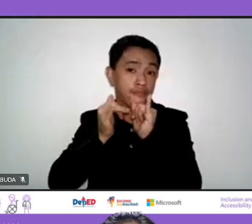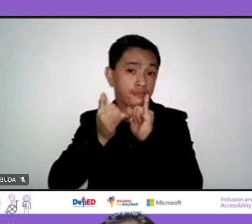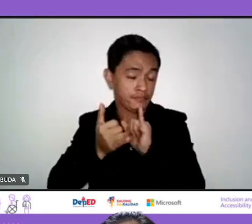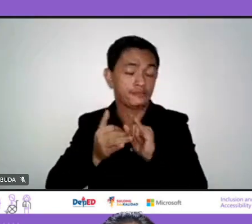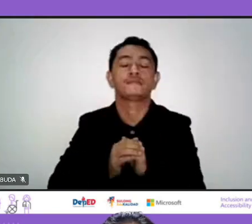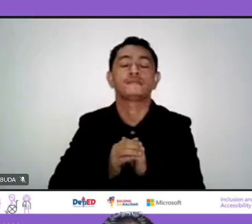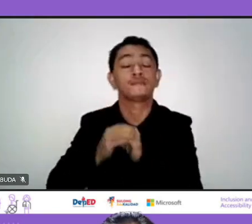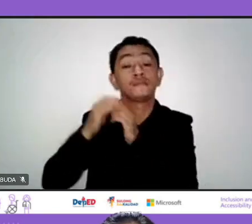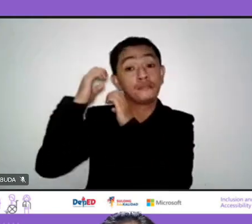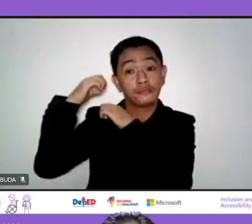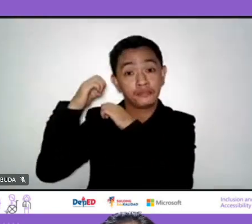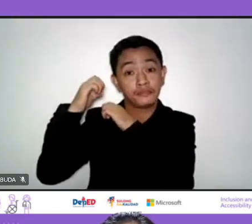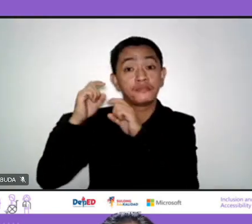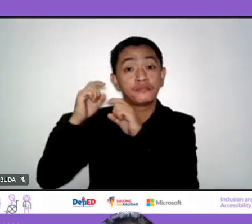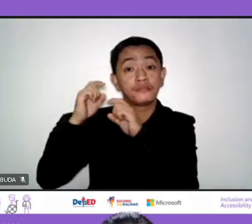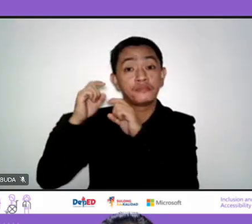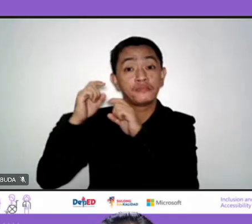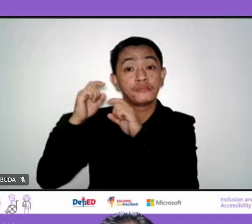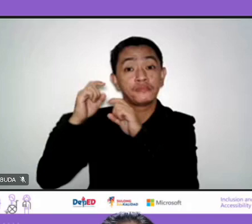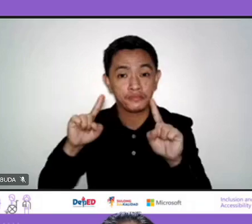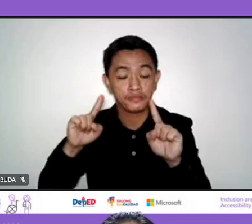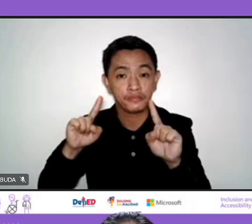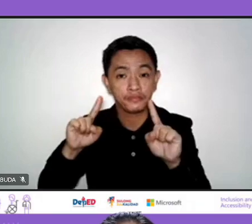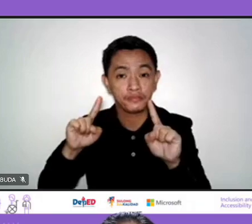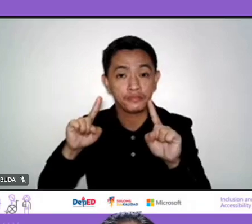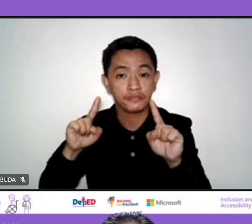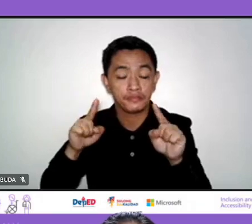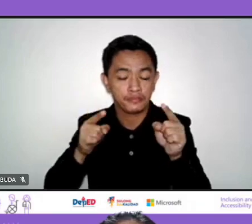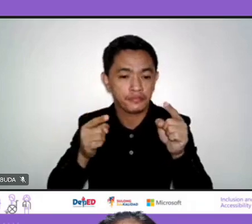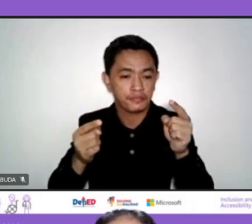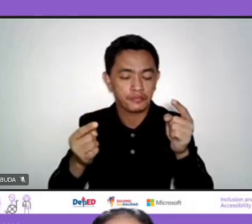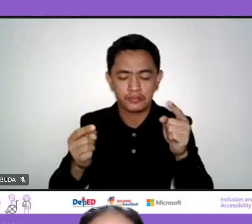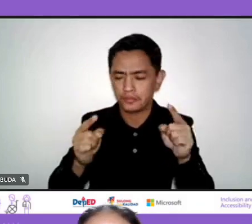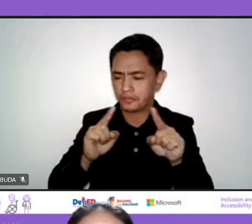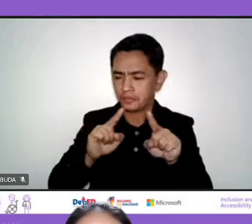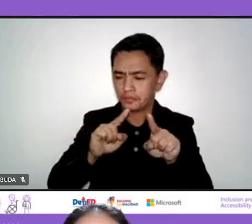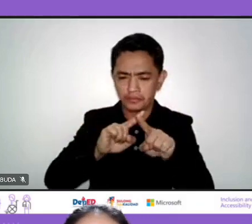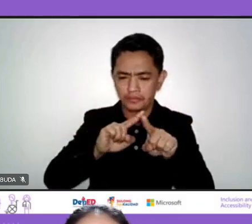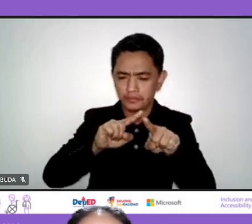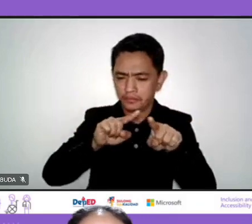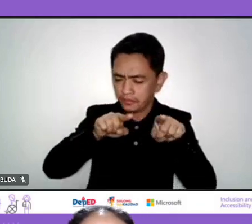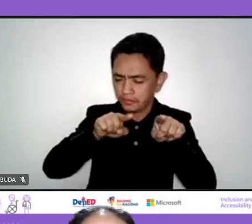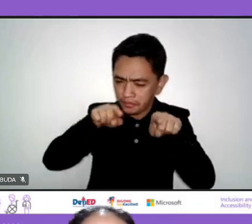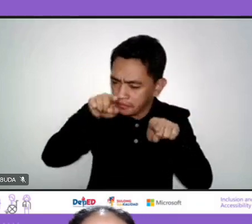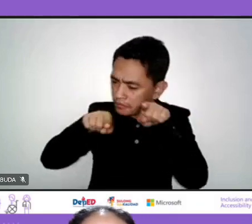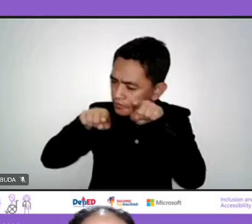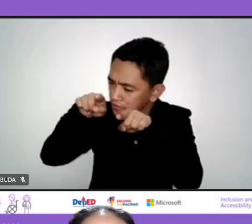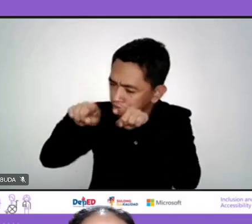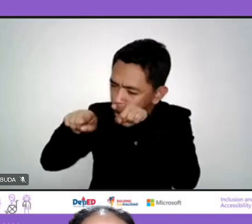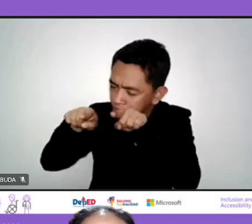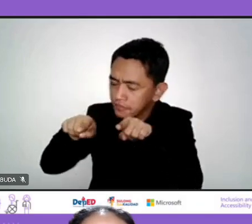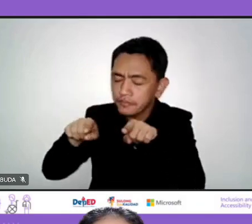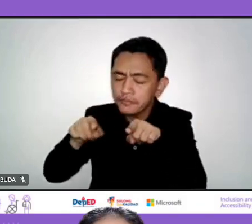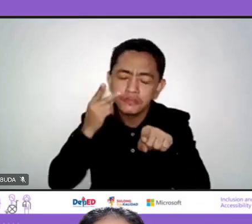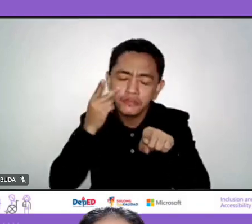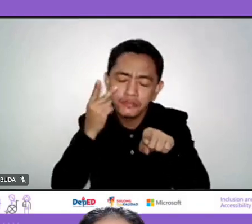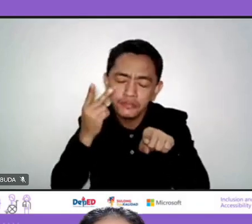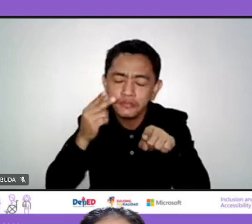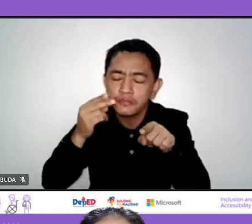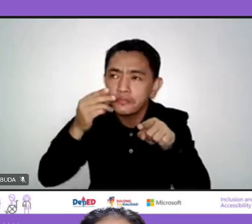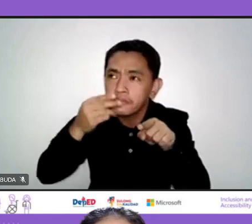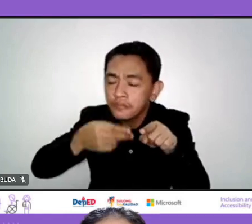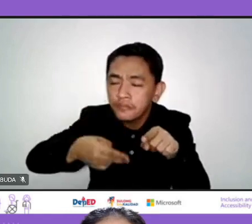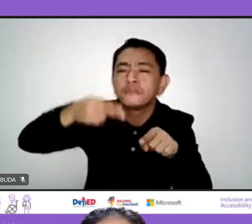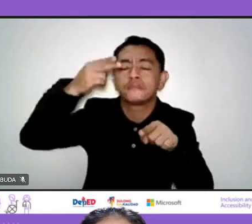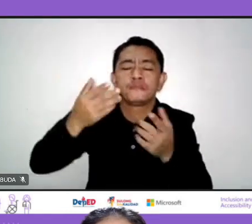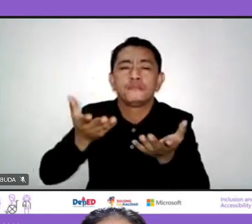in general, there will be like this initial adjustment in the expectations. However, kasi if we differentiate